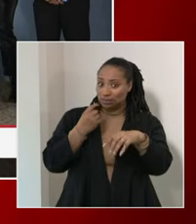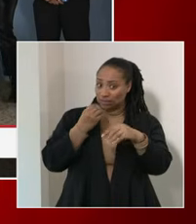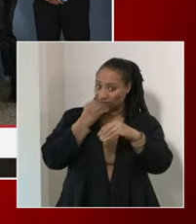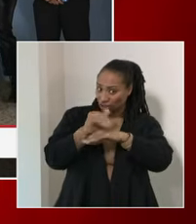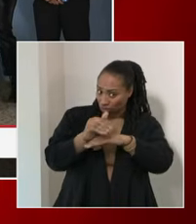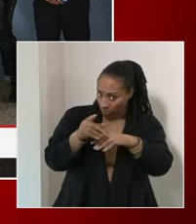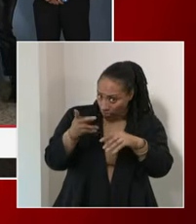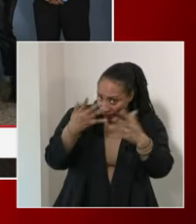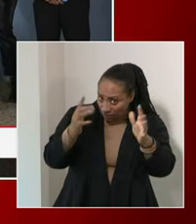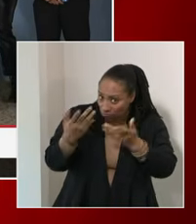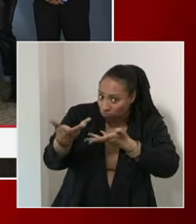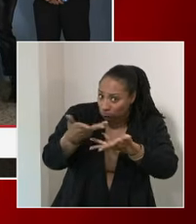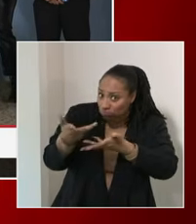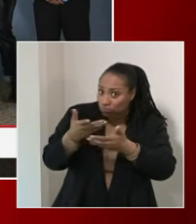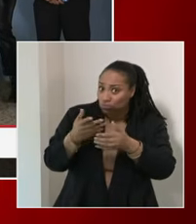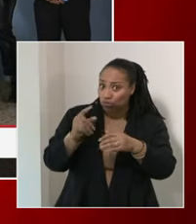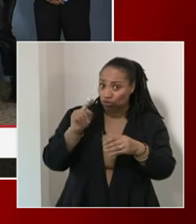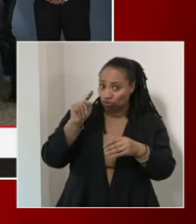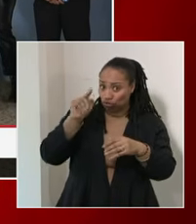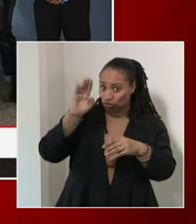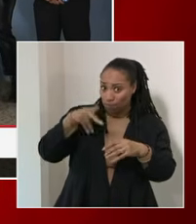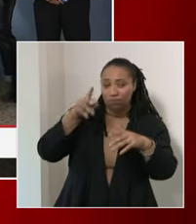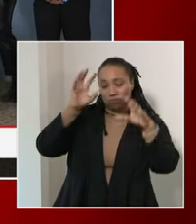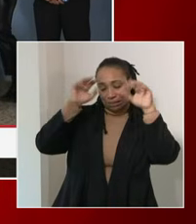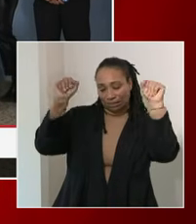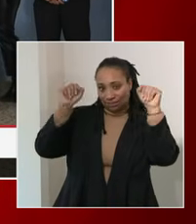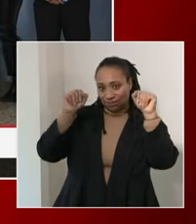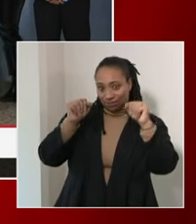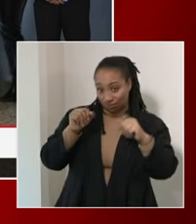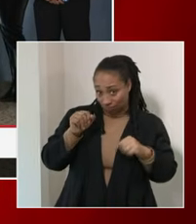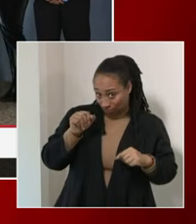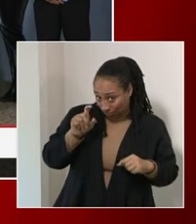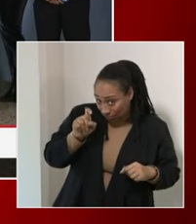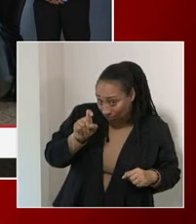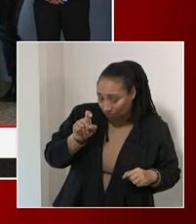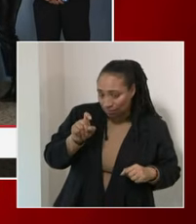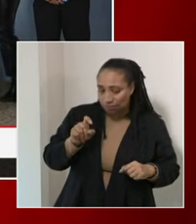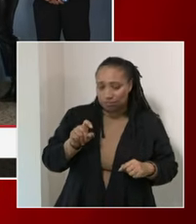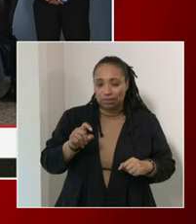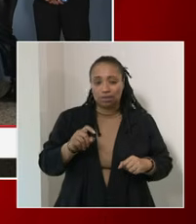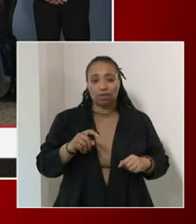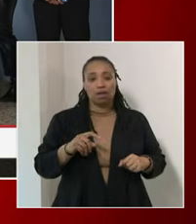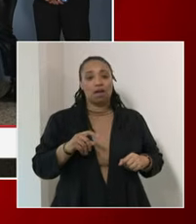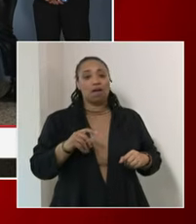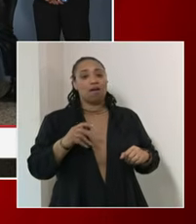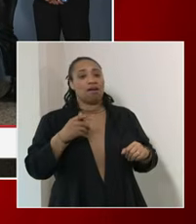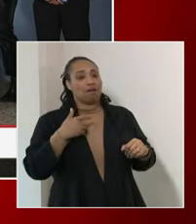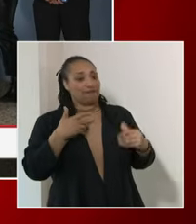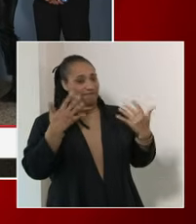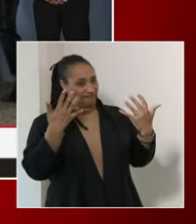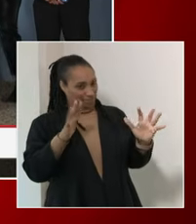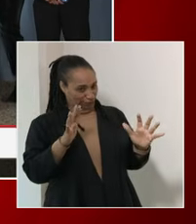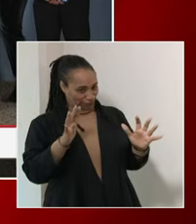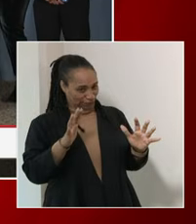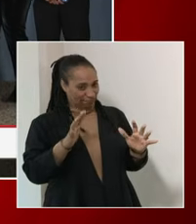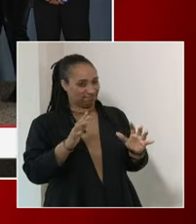you know, it's off the record dinner. I probably have attended 10 times in my time as